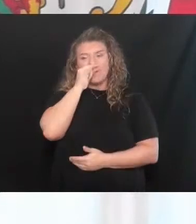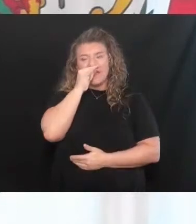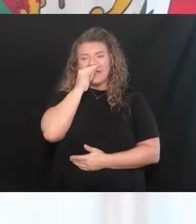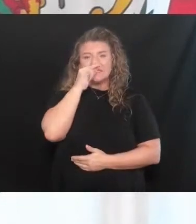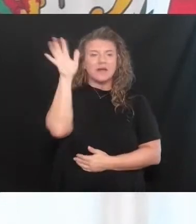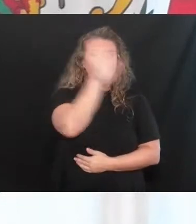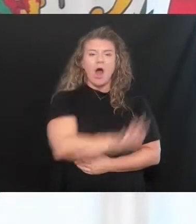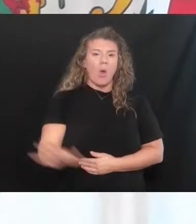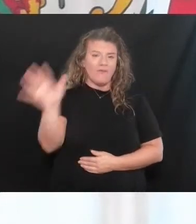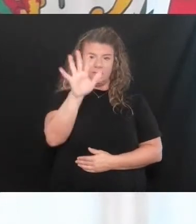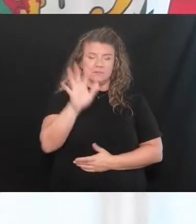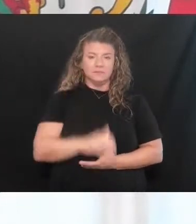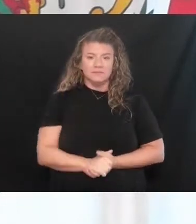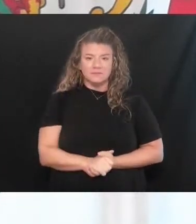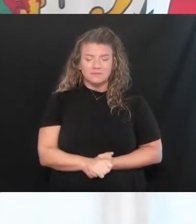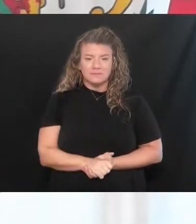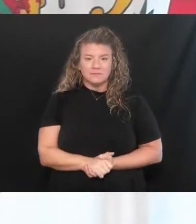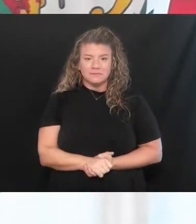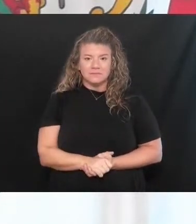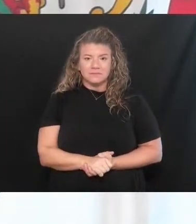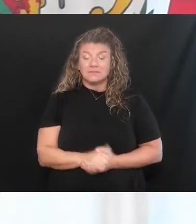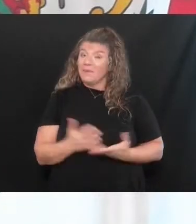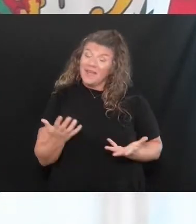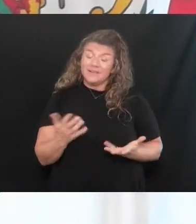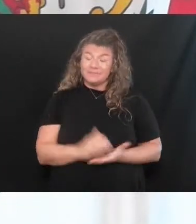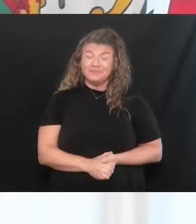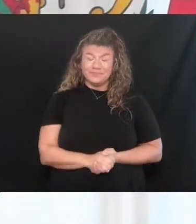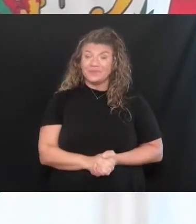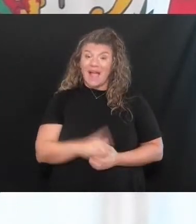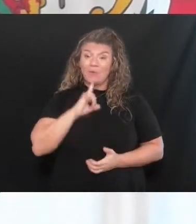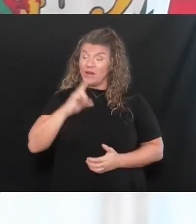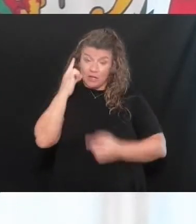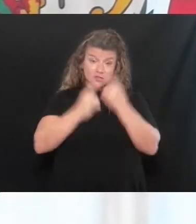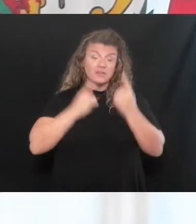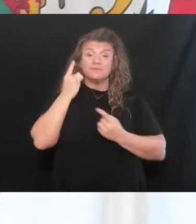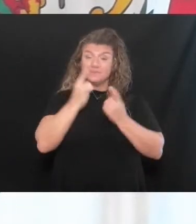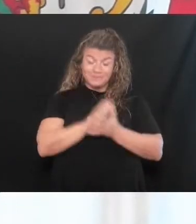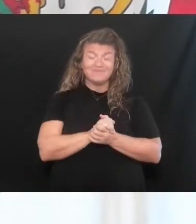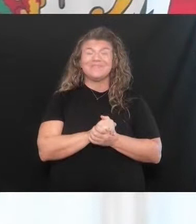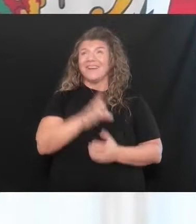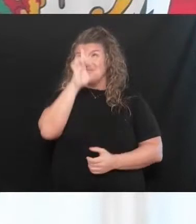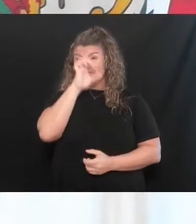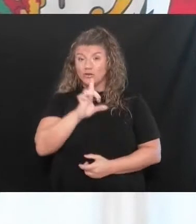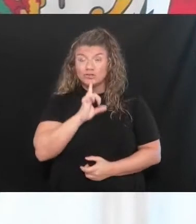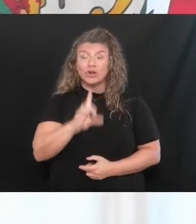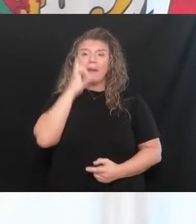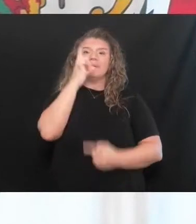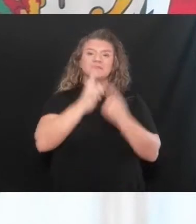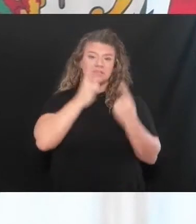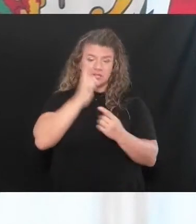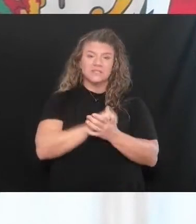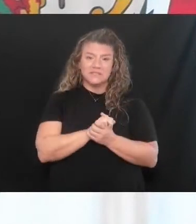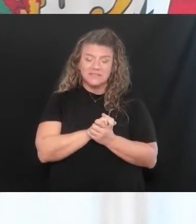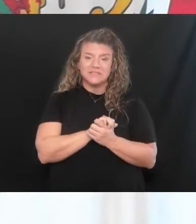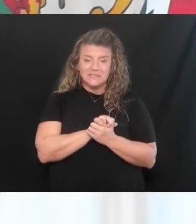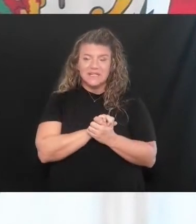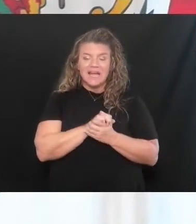across the spectrum. But yeah, Kenny, I'm concerned. I am absolutely concerned, and we need to